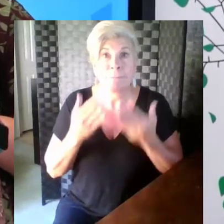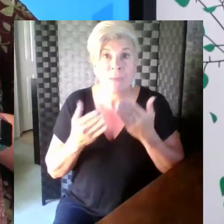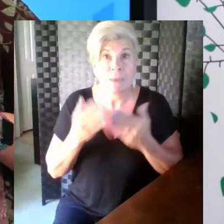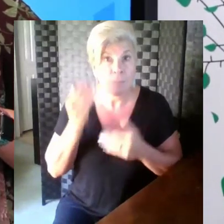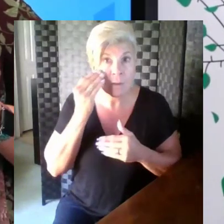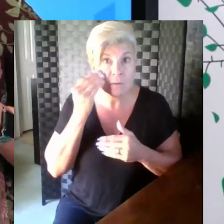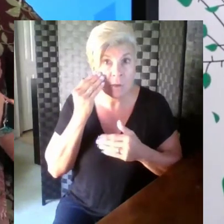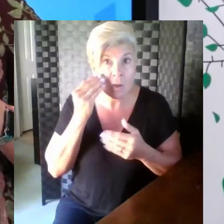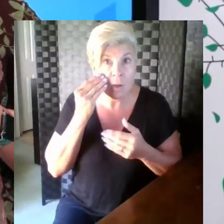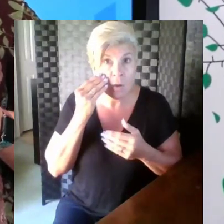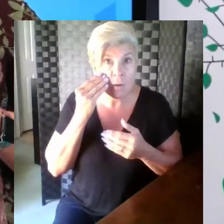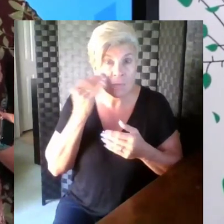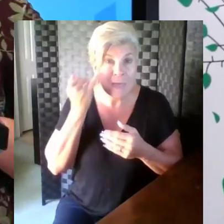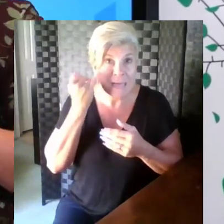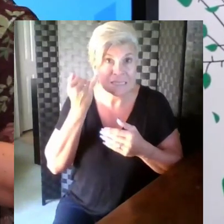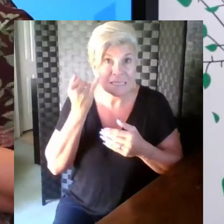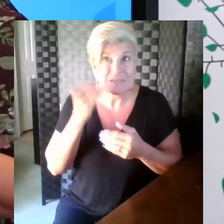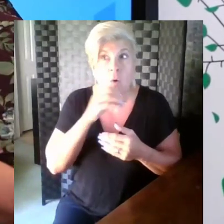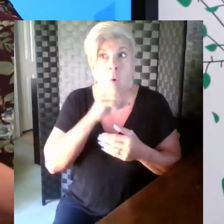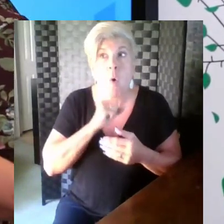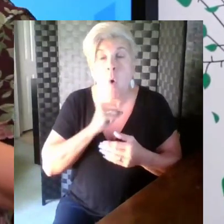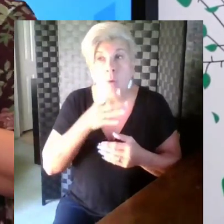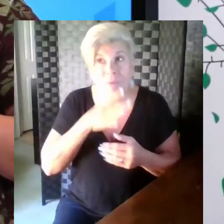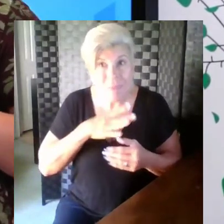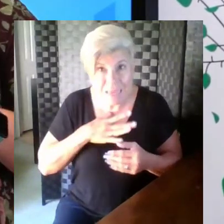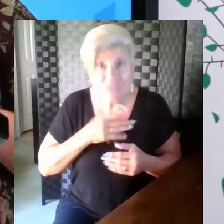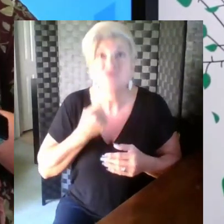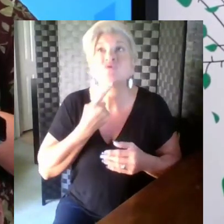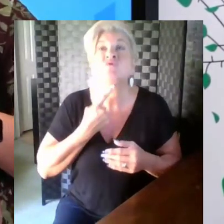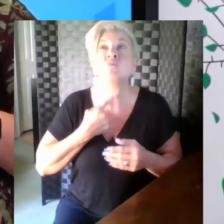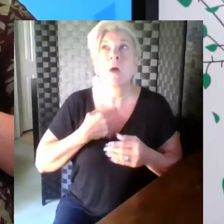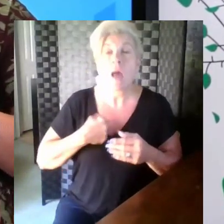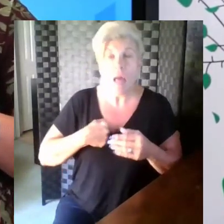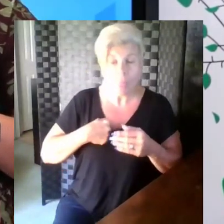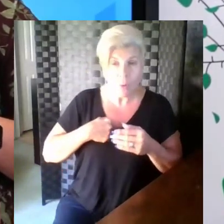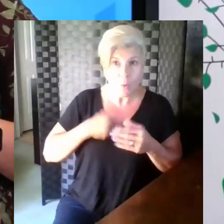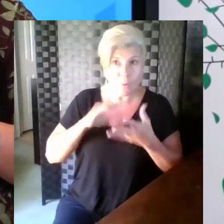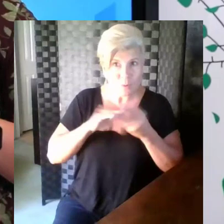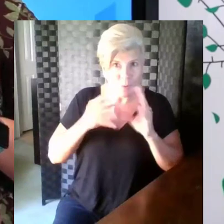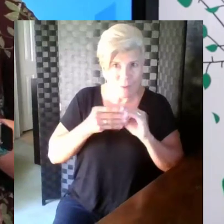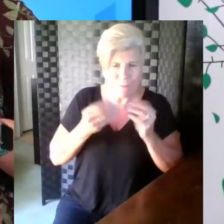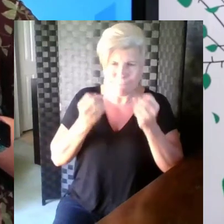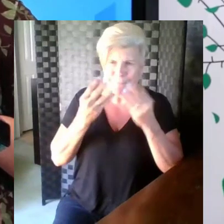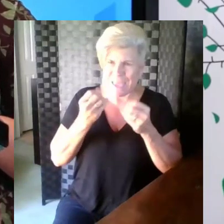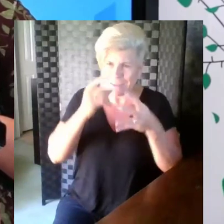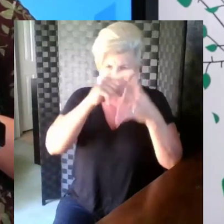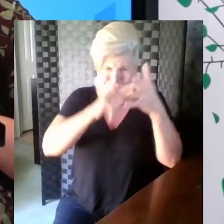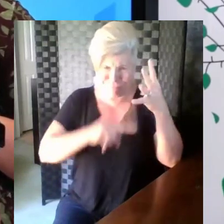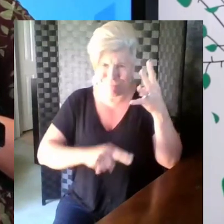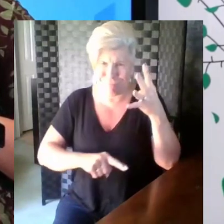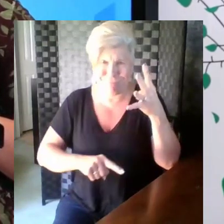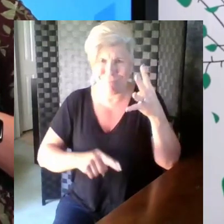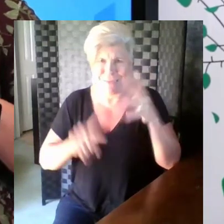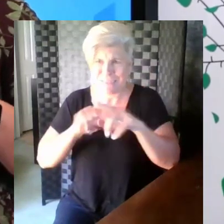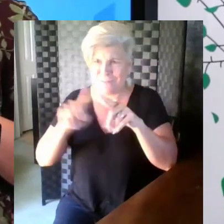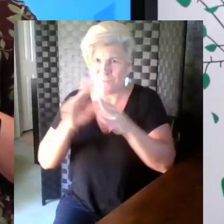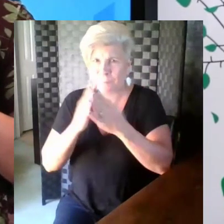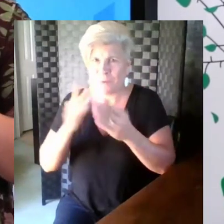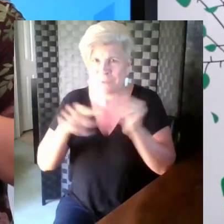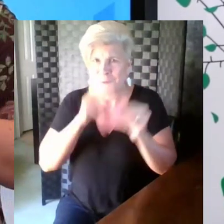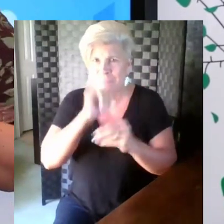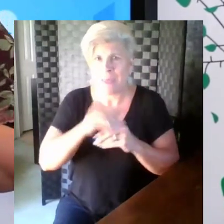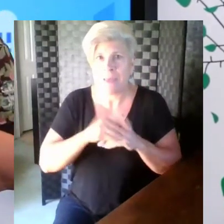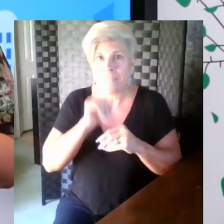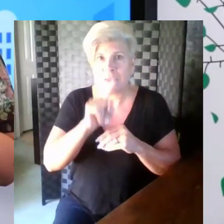be familiar with the concept of these There Was an Old Lady Who stories. There's lots in the series.